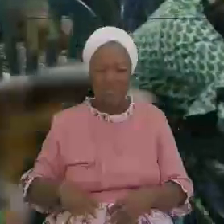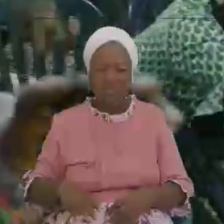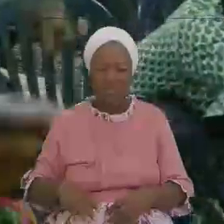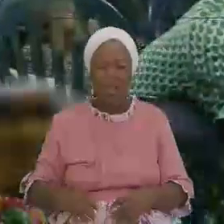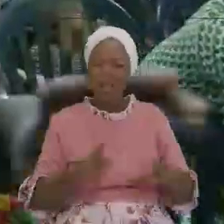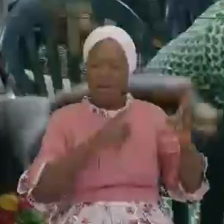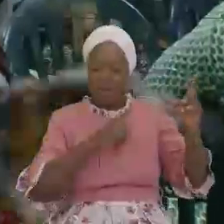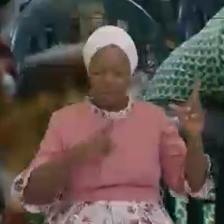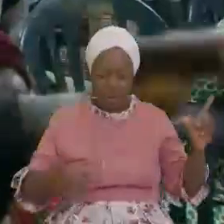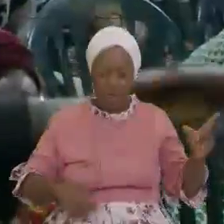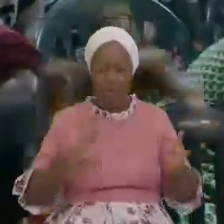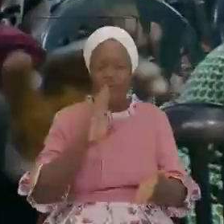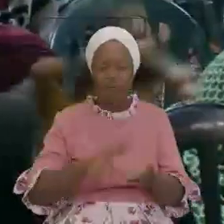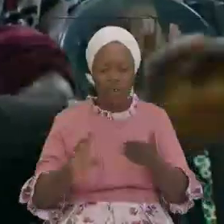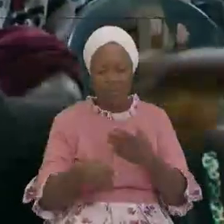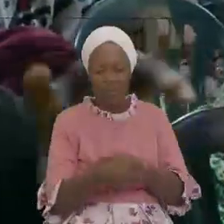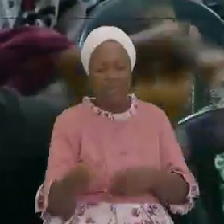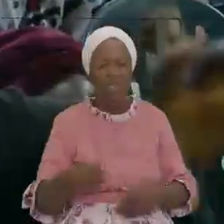Lord, forgive their sins.